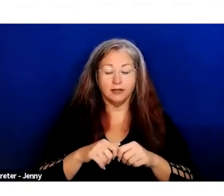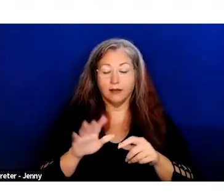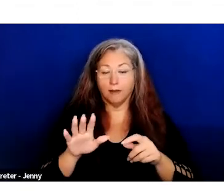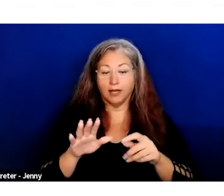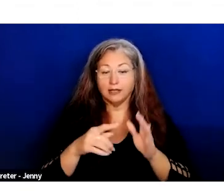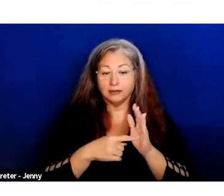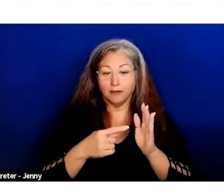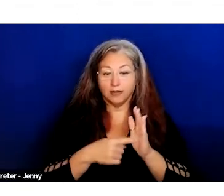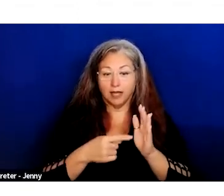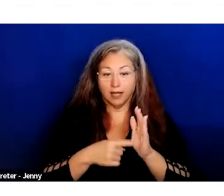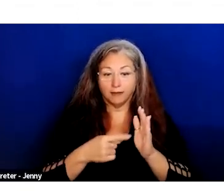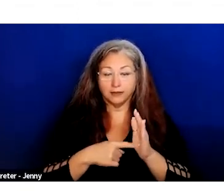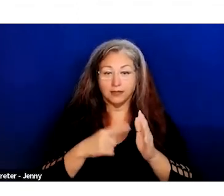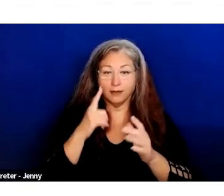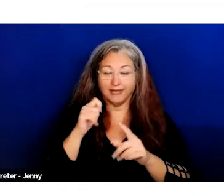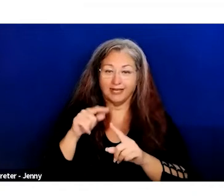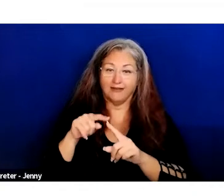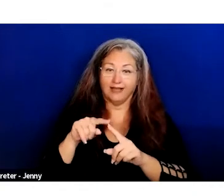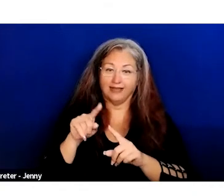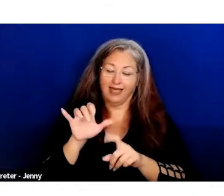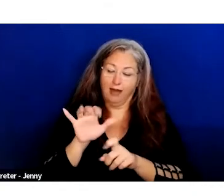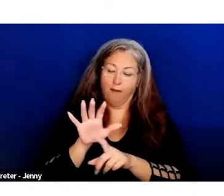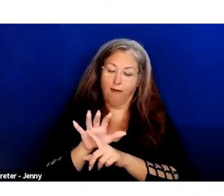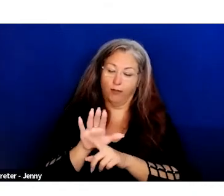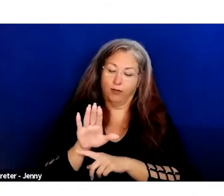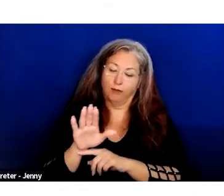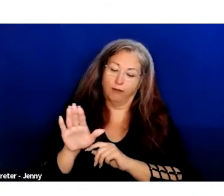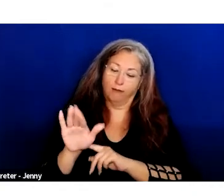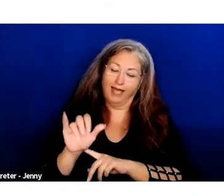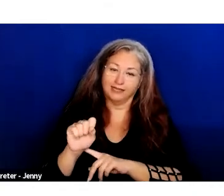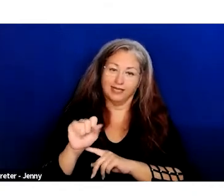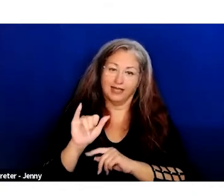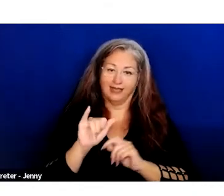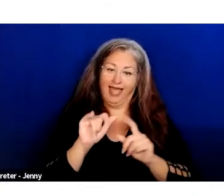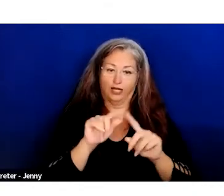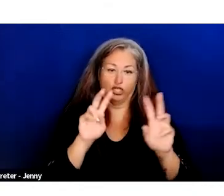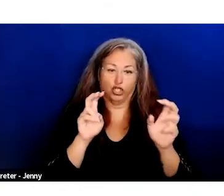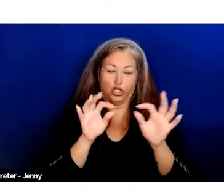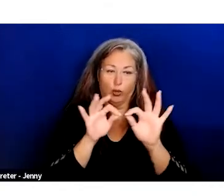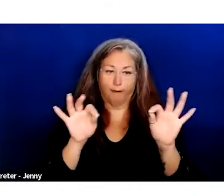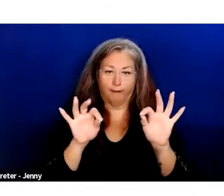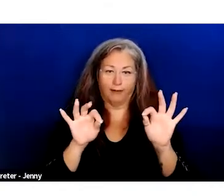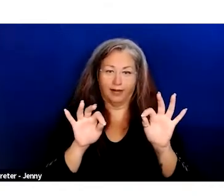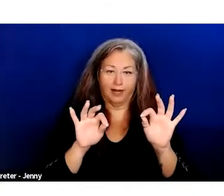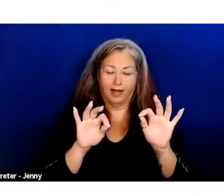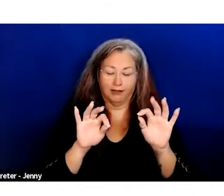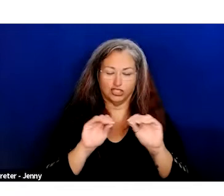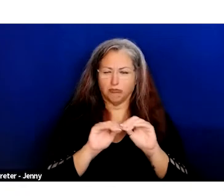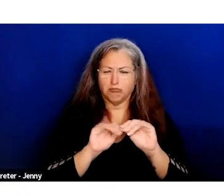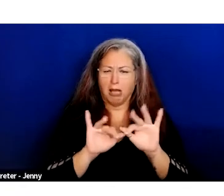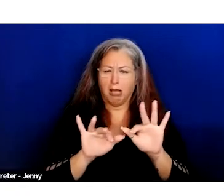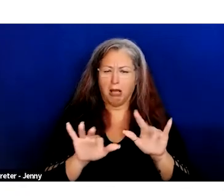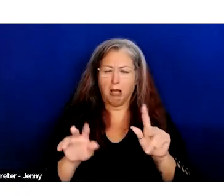times, what happens because of the popularity bias of the term shadow banning, it went rampant, right?